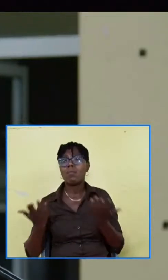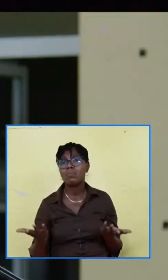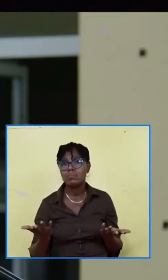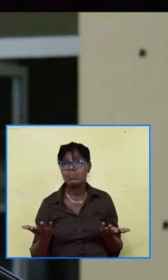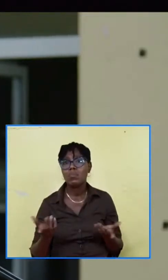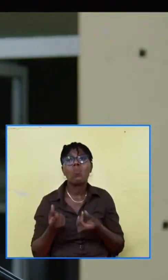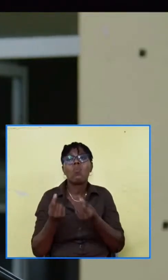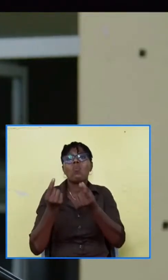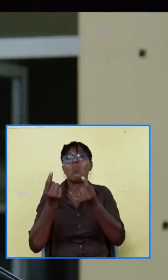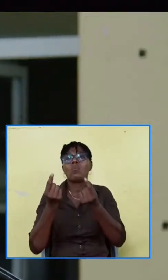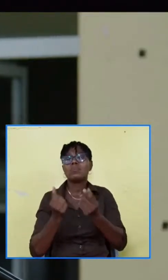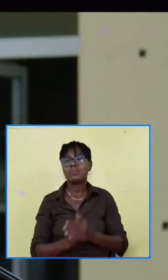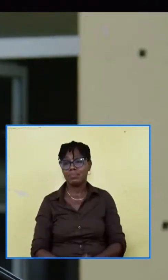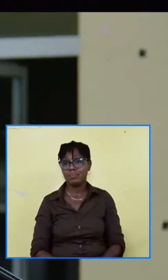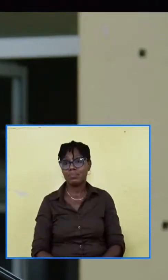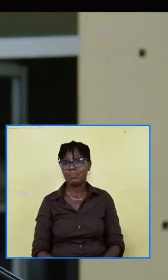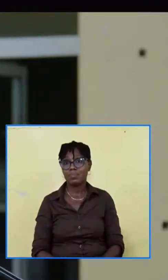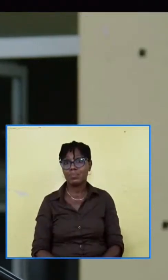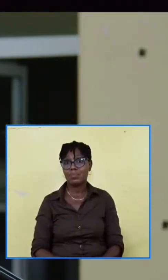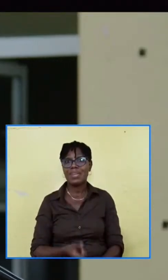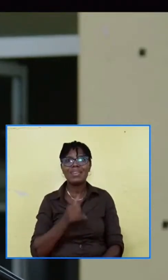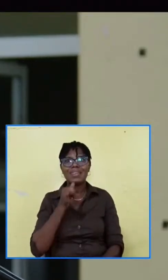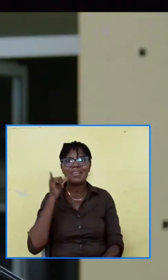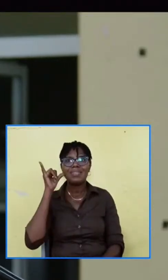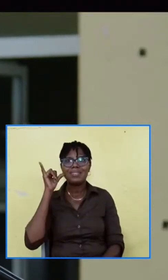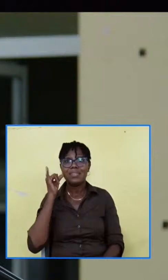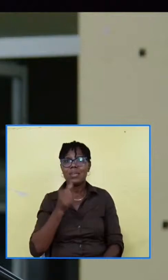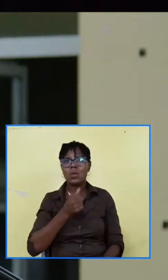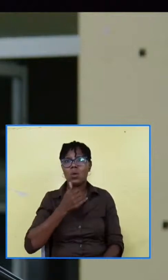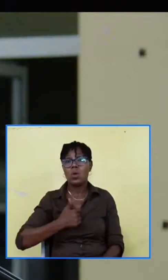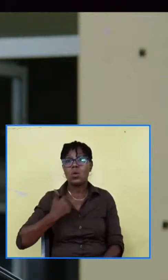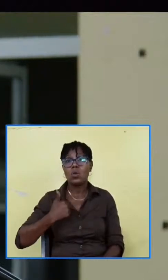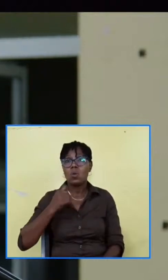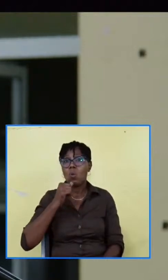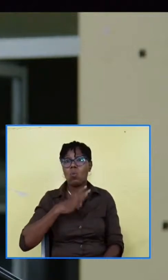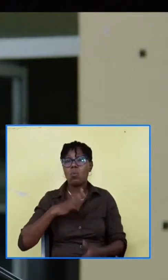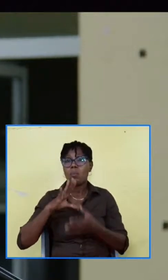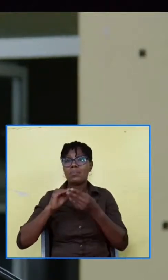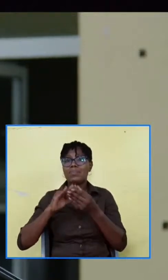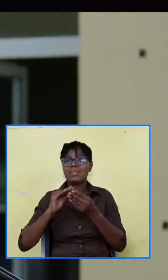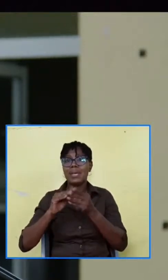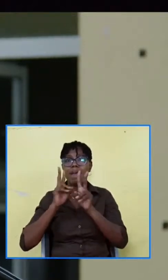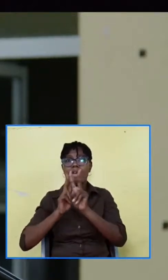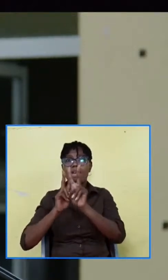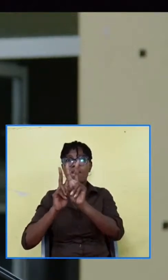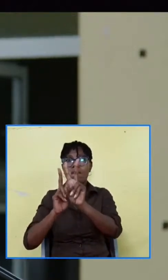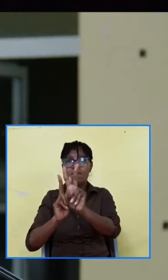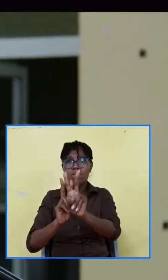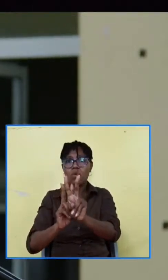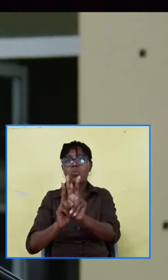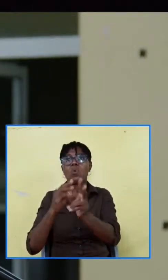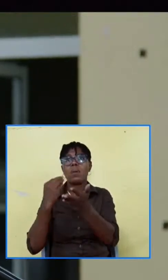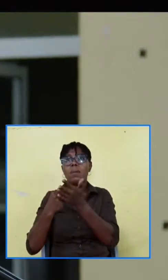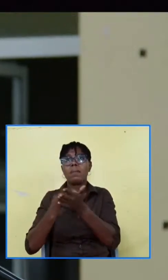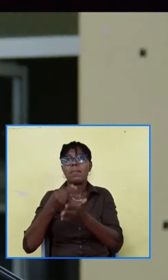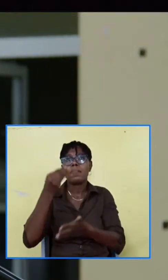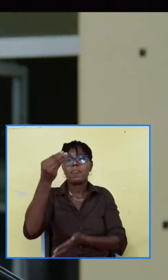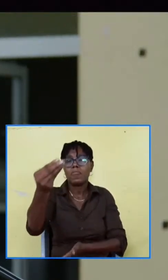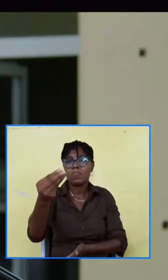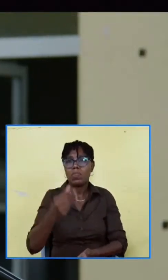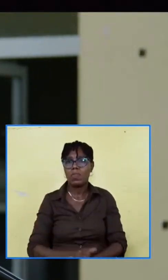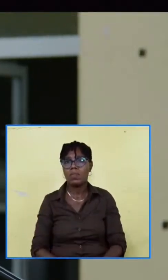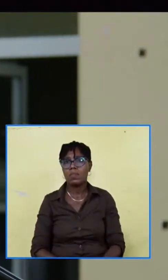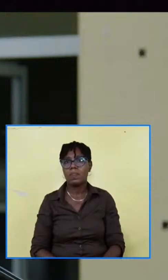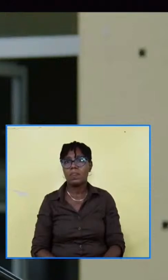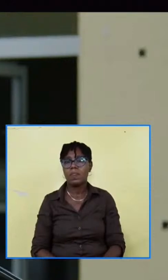mention the funeral grant. So instead of the government giving you $1,500 every month over a